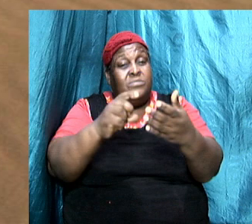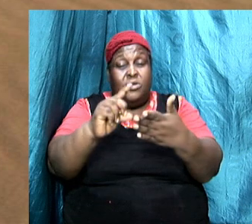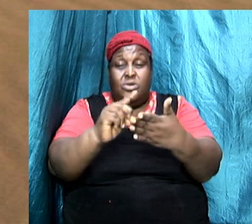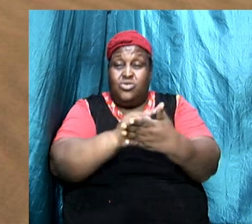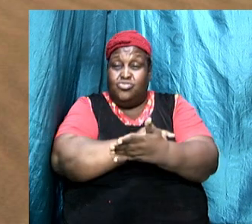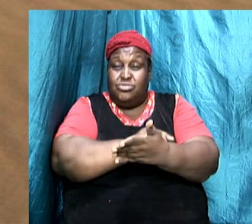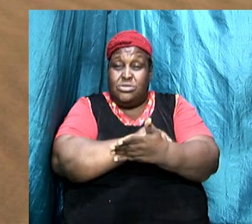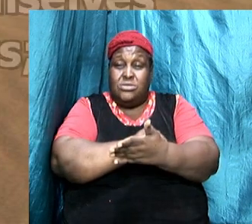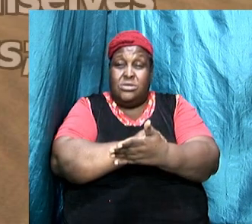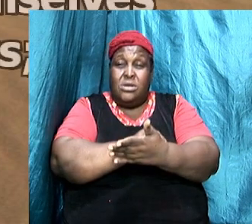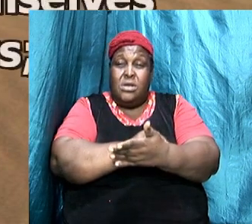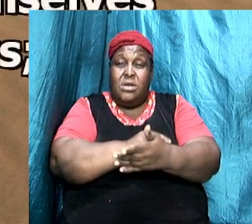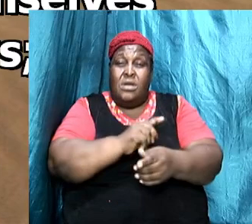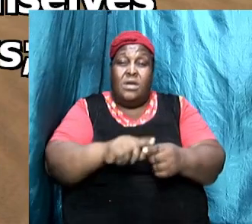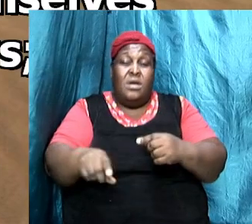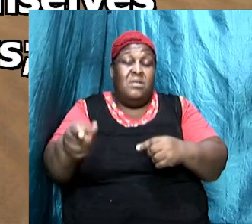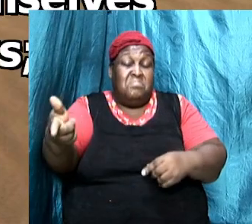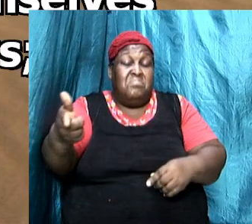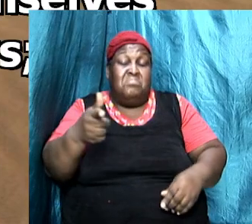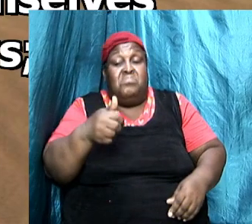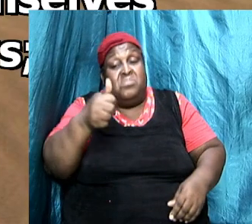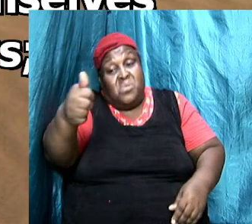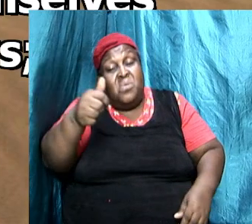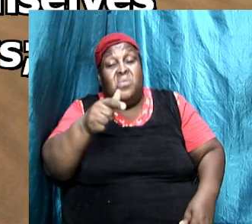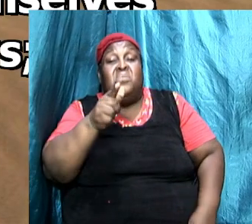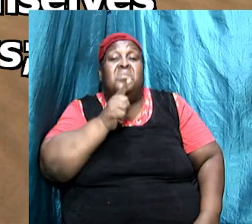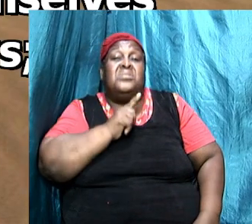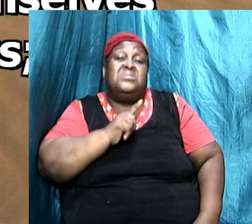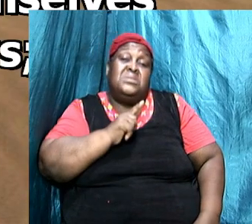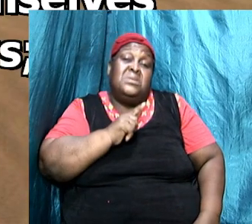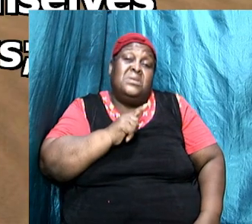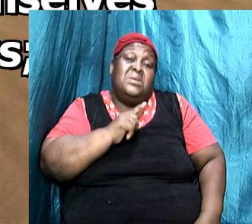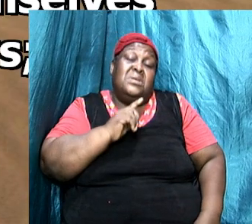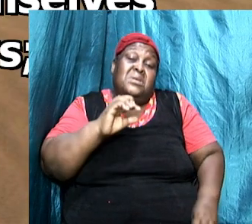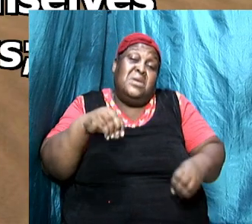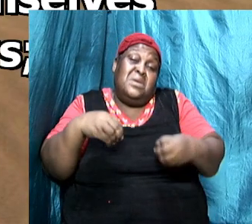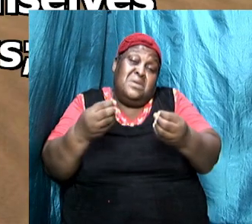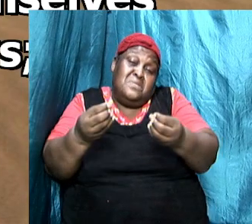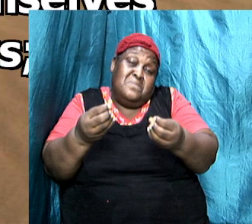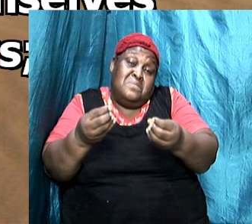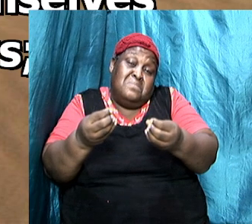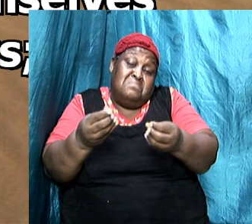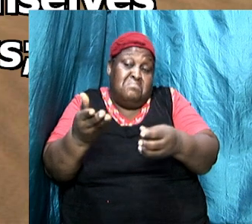but after their own lust, they heap to themselves teachers,